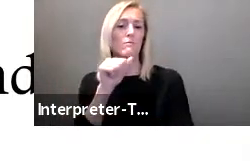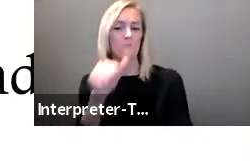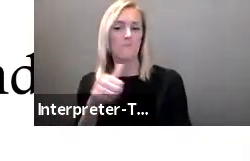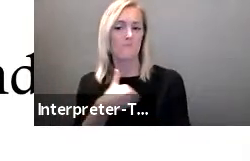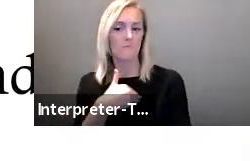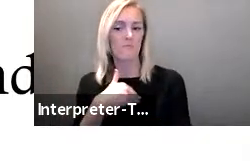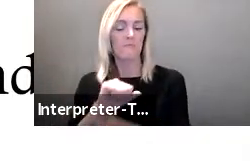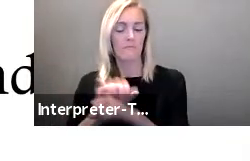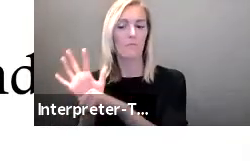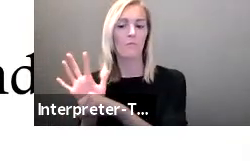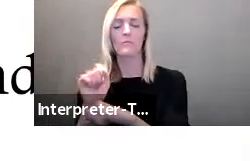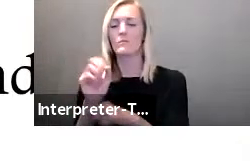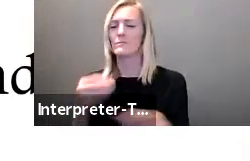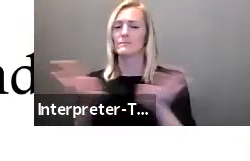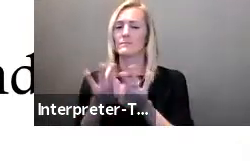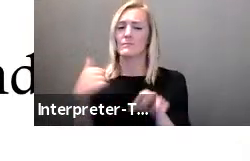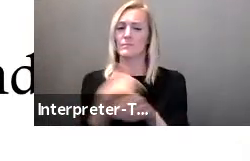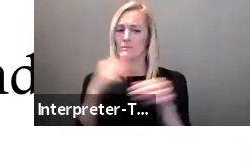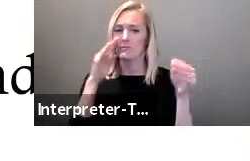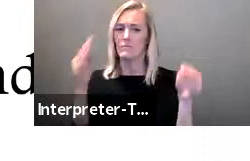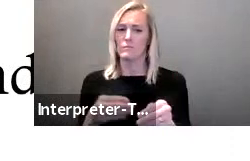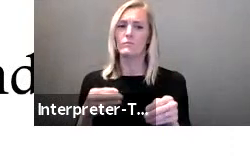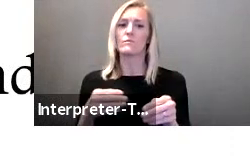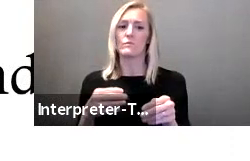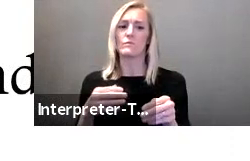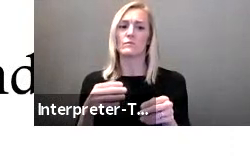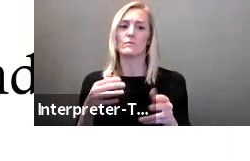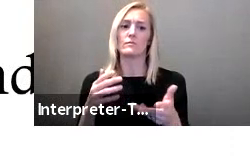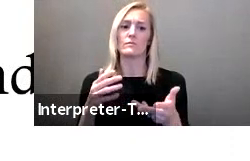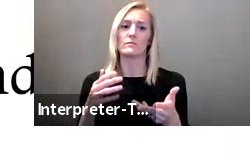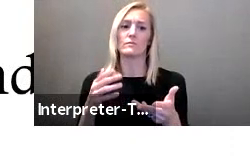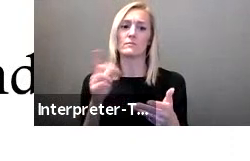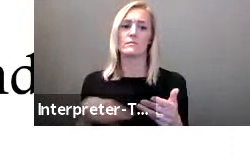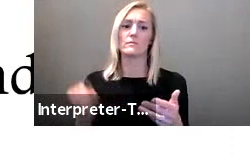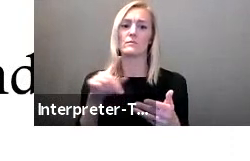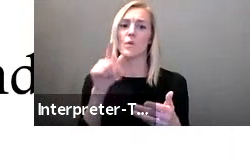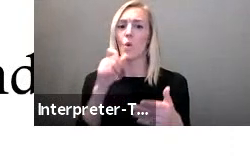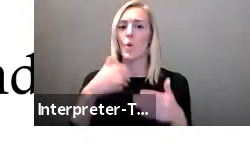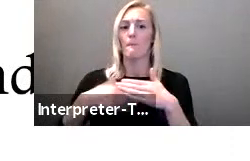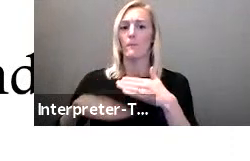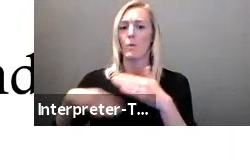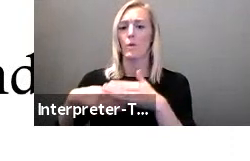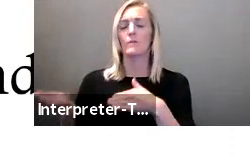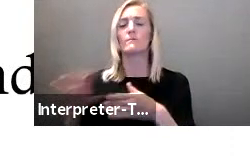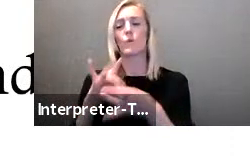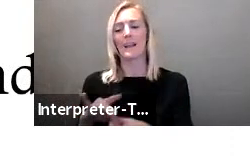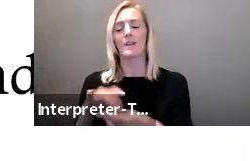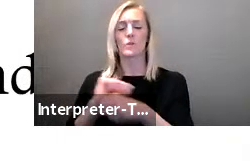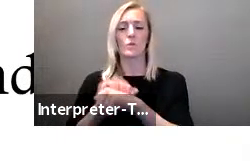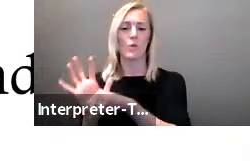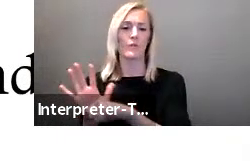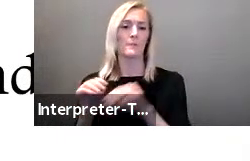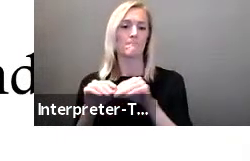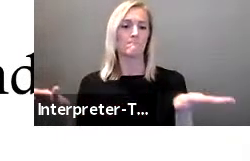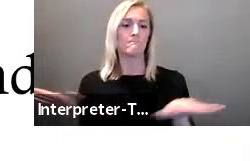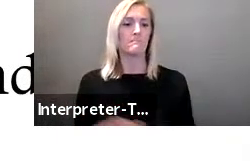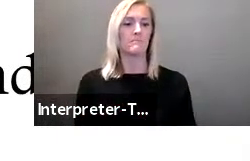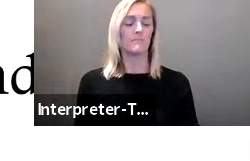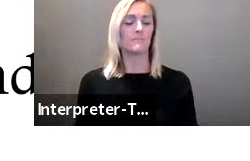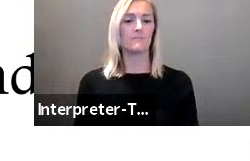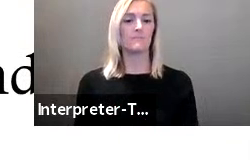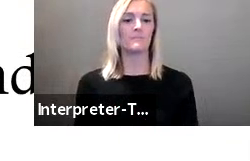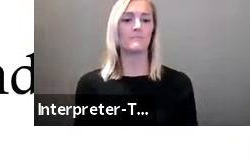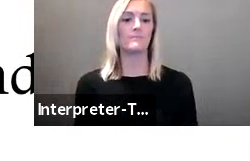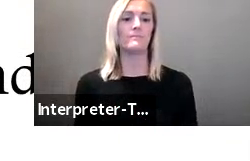that we begin to focus on our birthing persons as it relates to the COVID pandemic. The reason that we focus